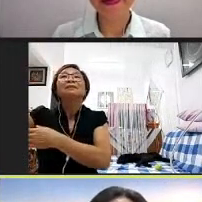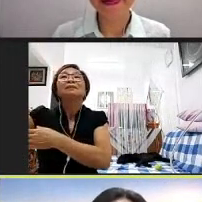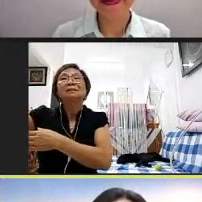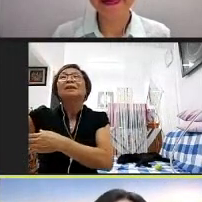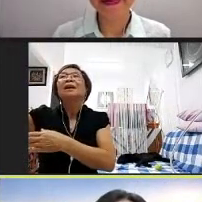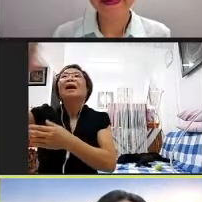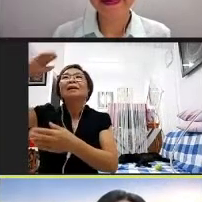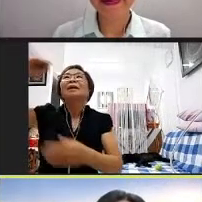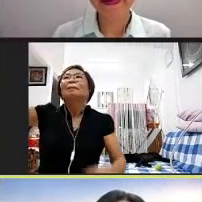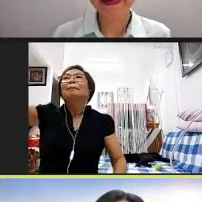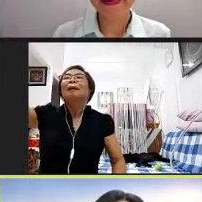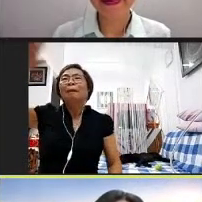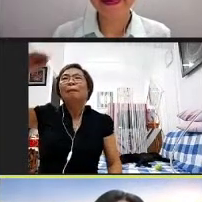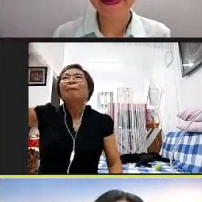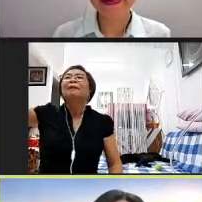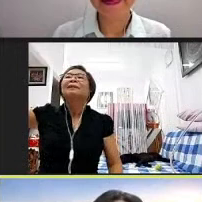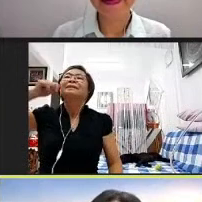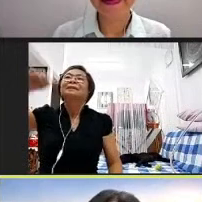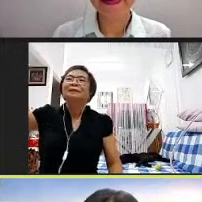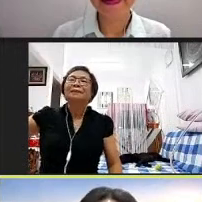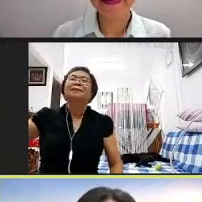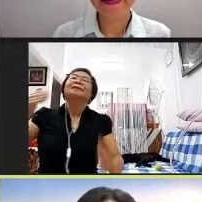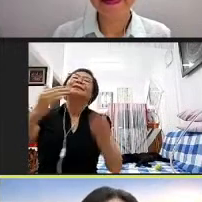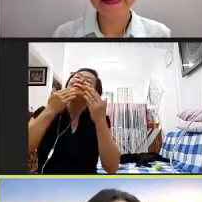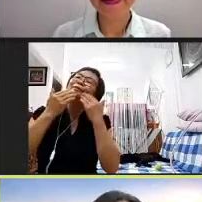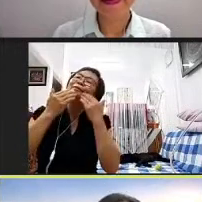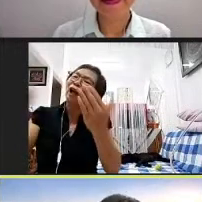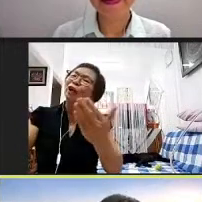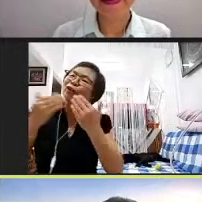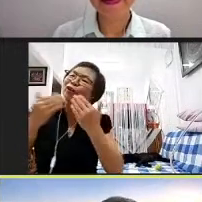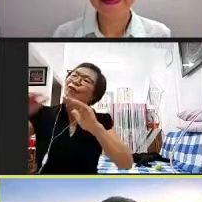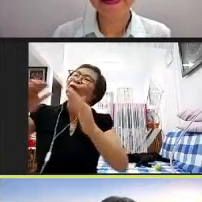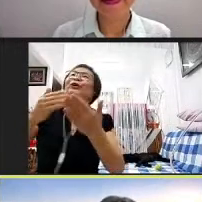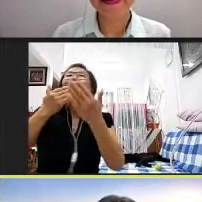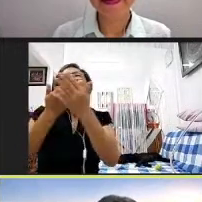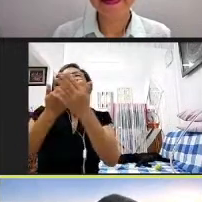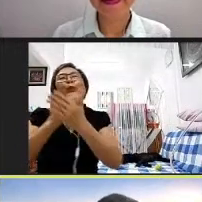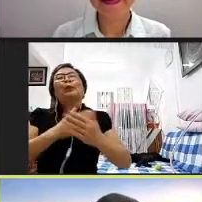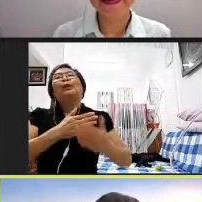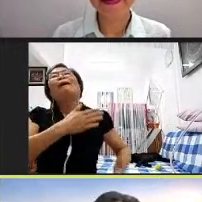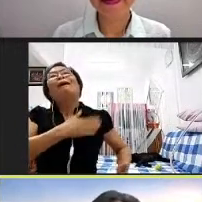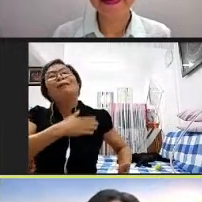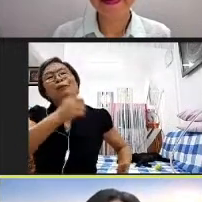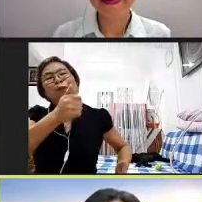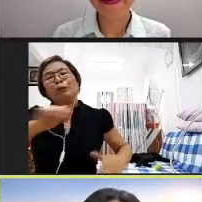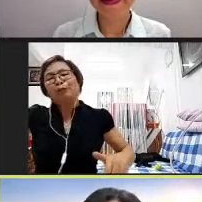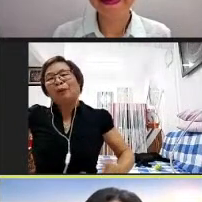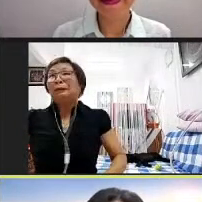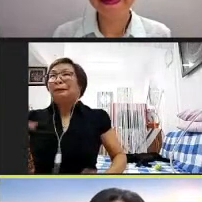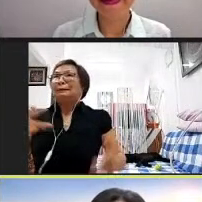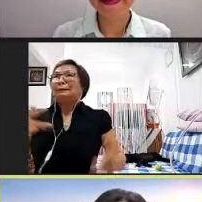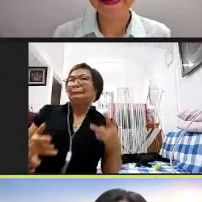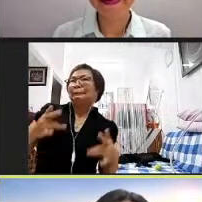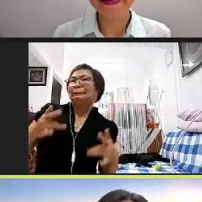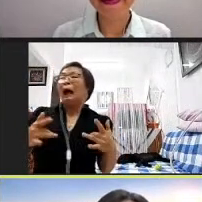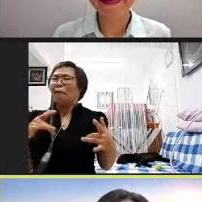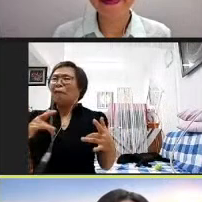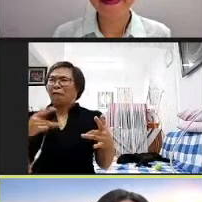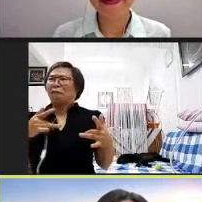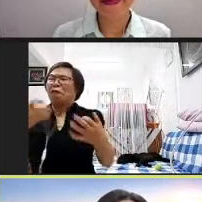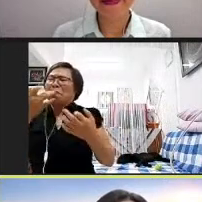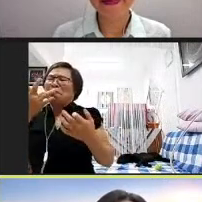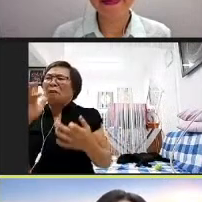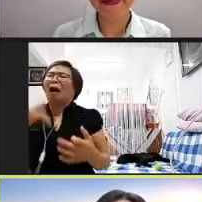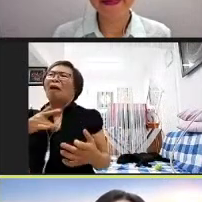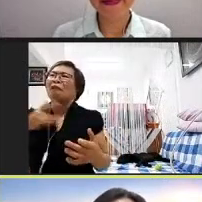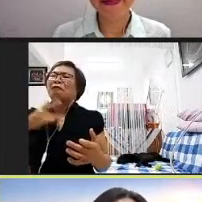introductions. I'm very excited too, and felt very privileged to